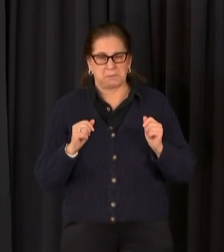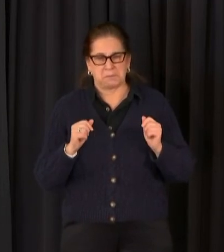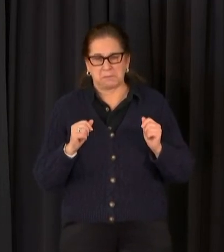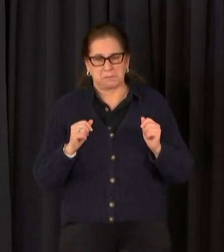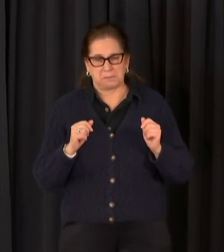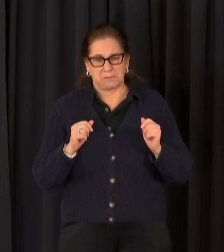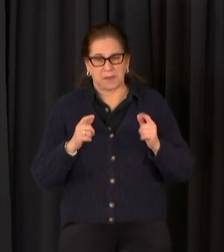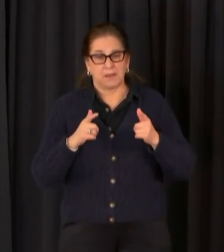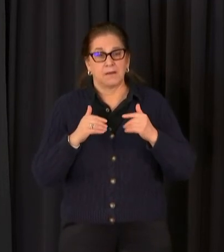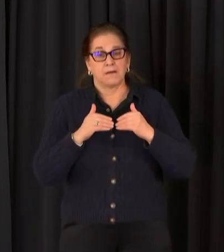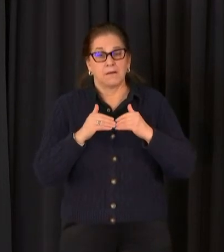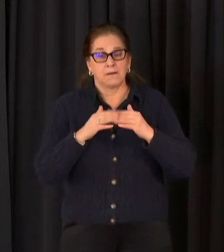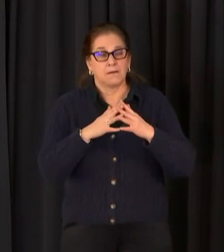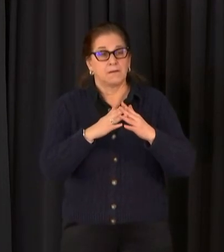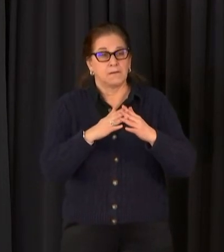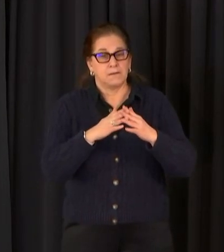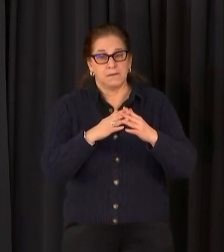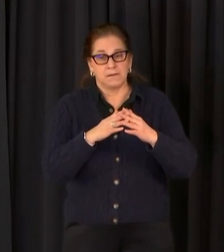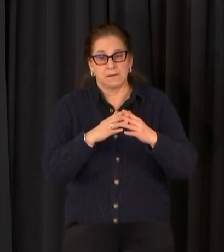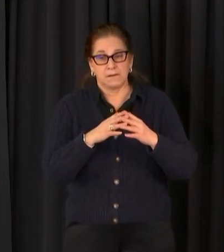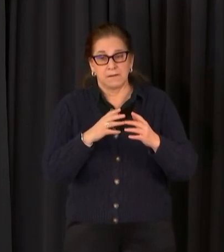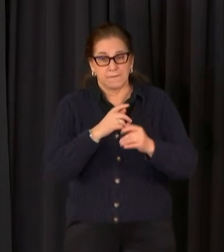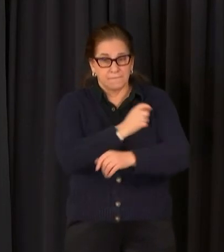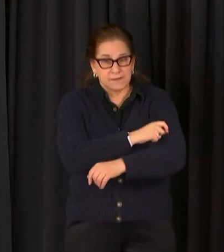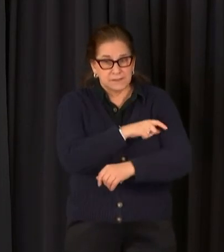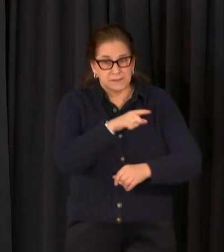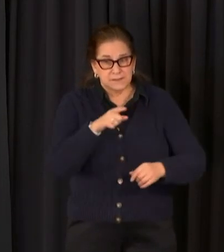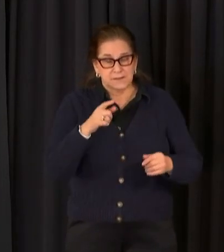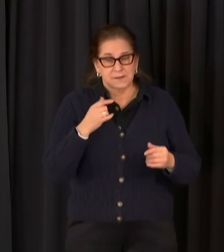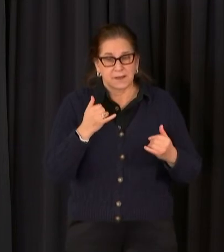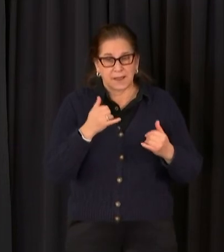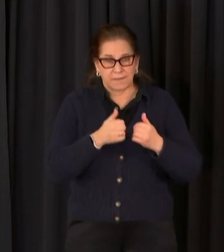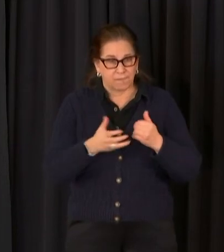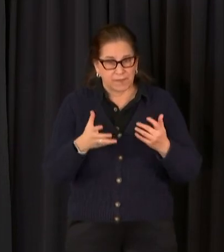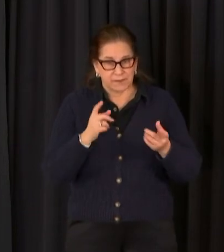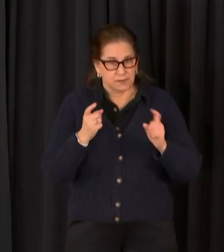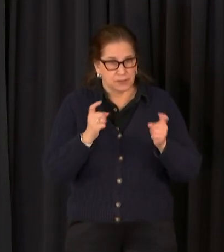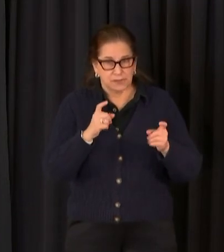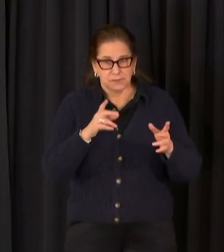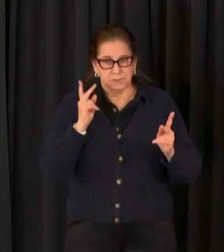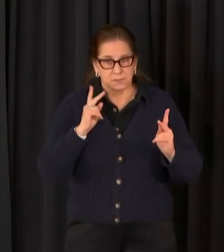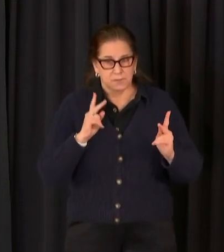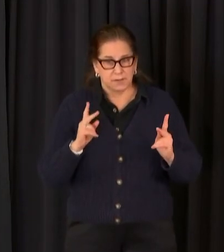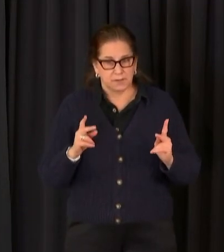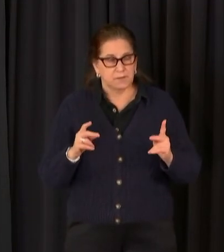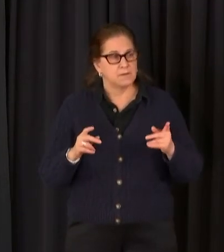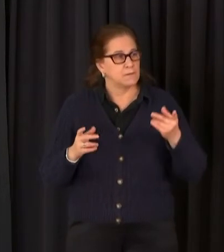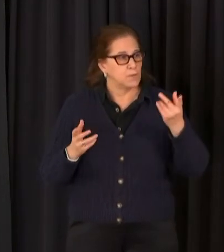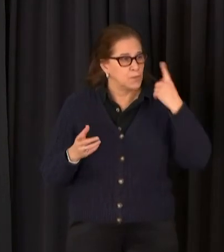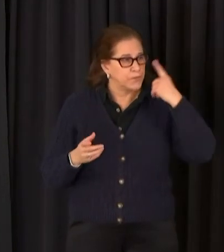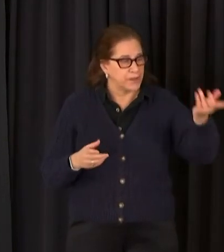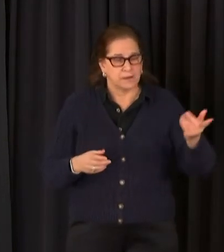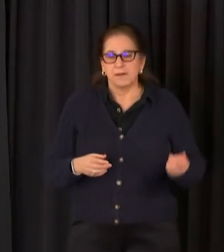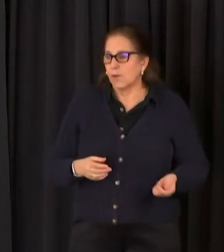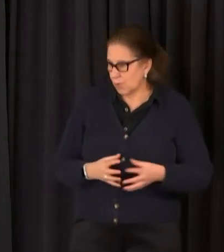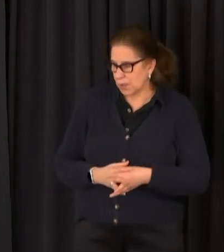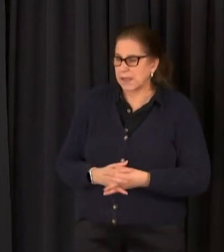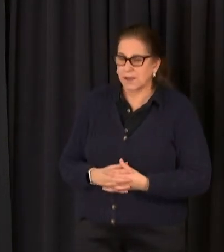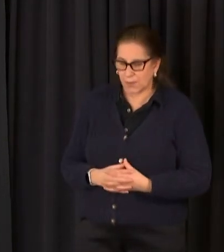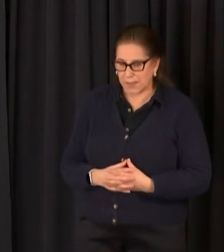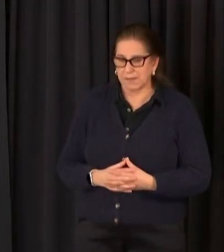clinics or setting up sites in places of worship, but that has changed. I'm just wondering how your thinking around that has changed. Sure. So for